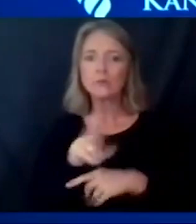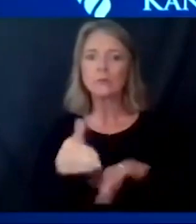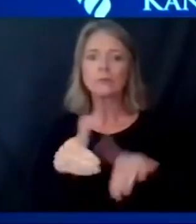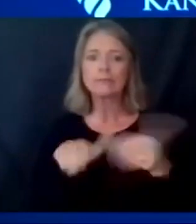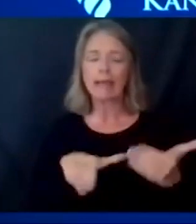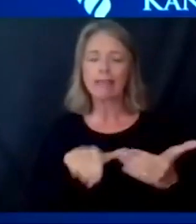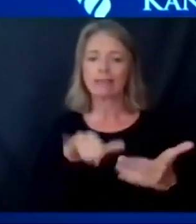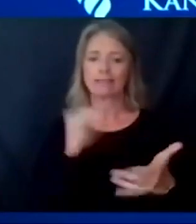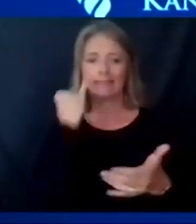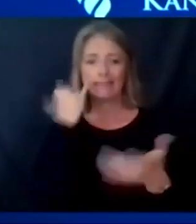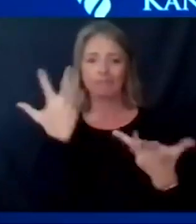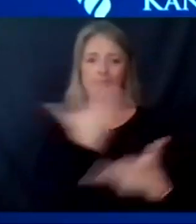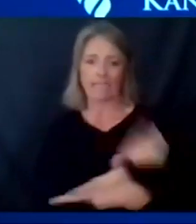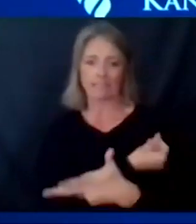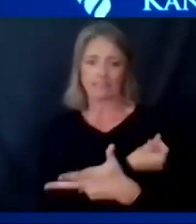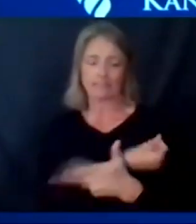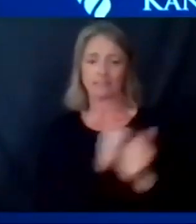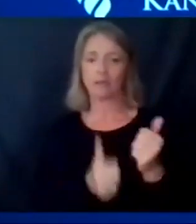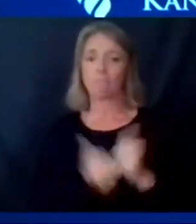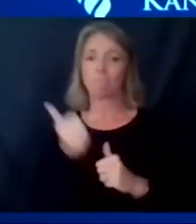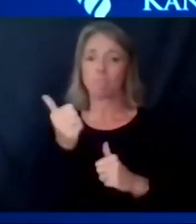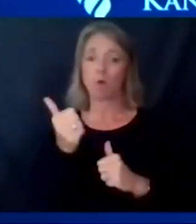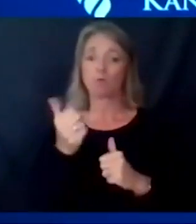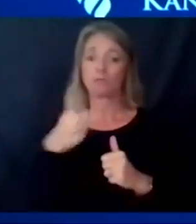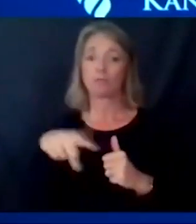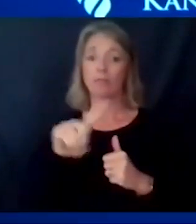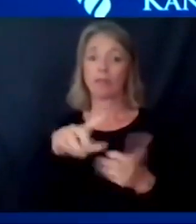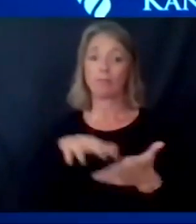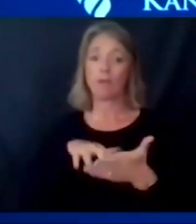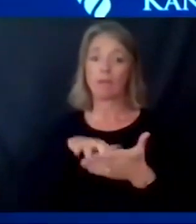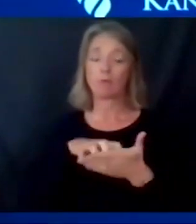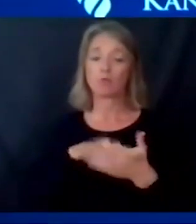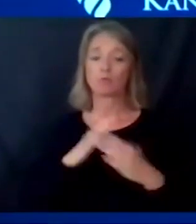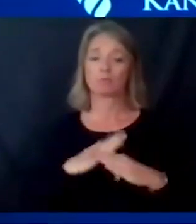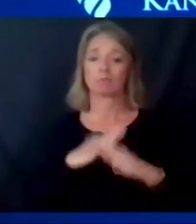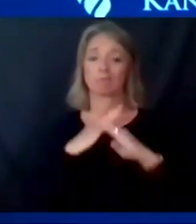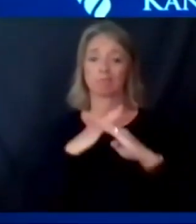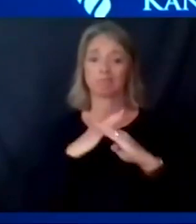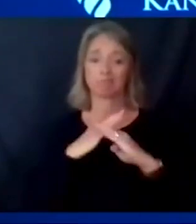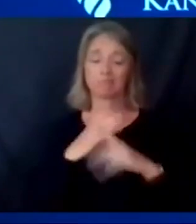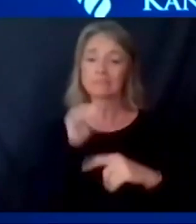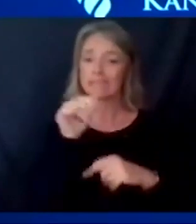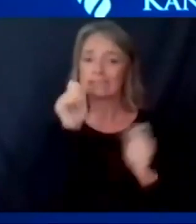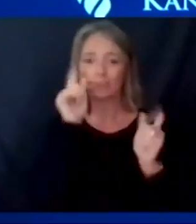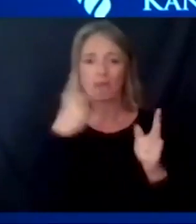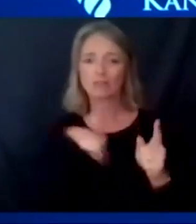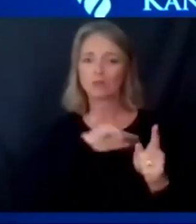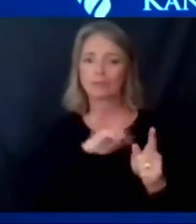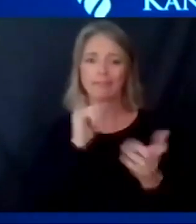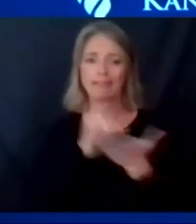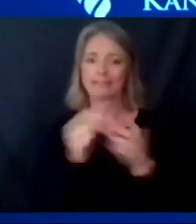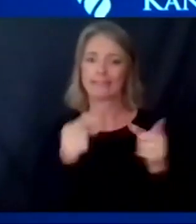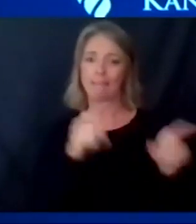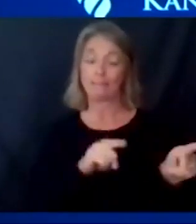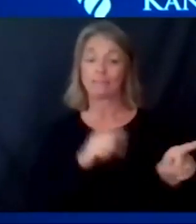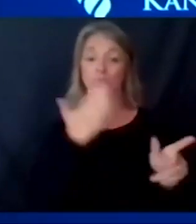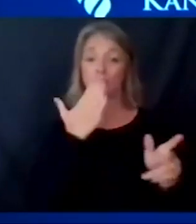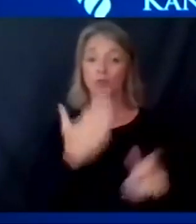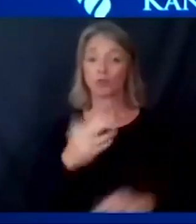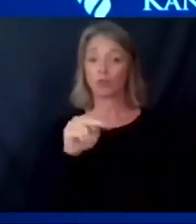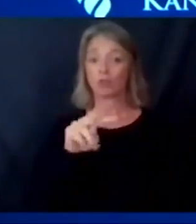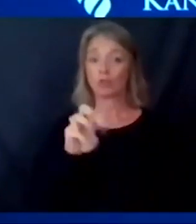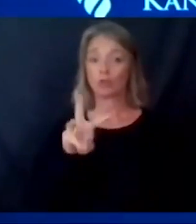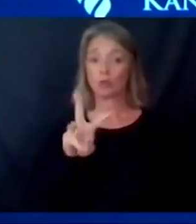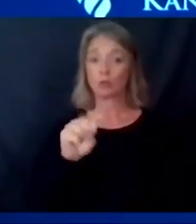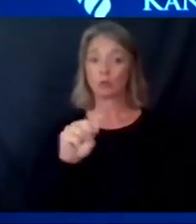very immunocompromised right from the start, so it's not a surprise to us that that's happening. So I think it's good news about J&J. I think it will likely